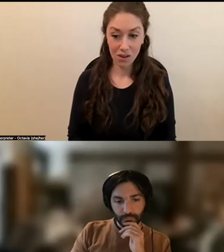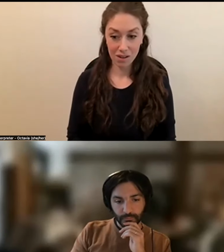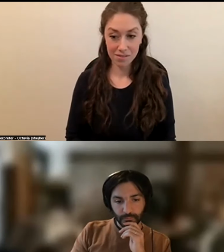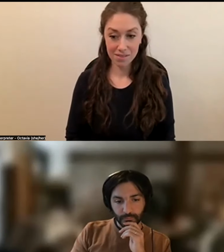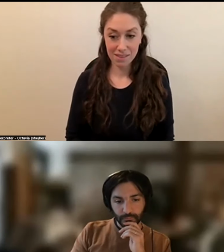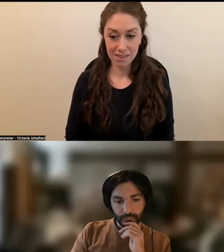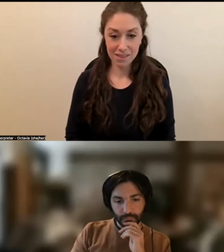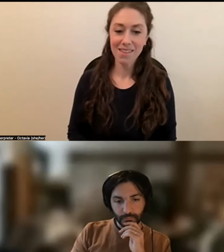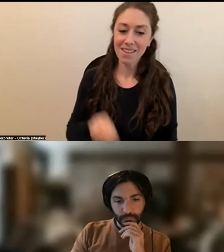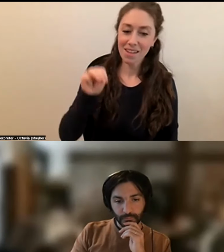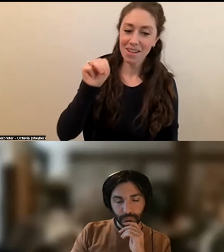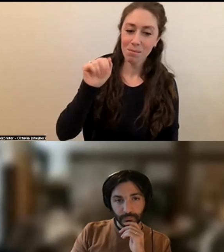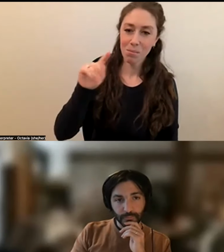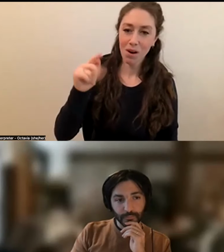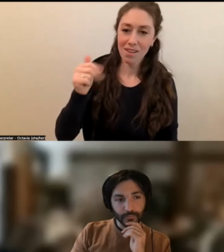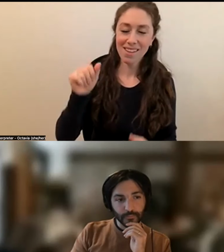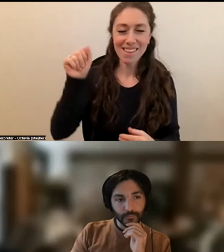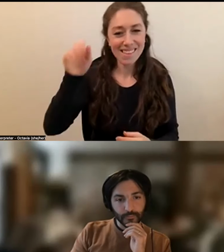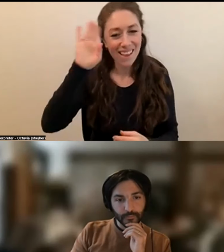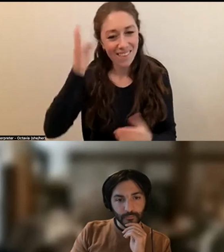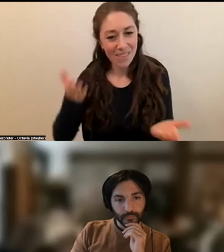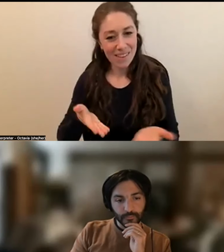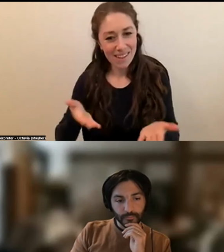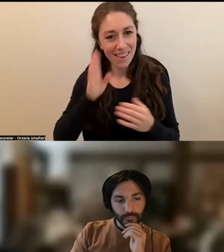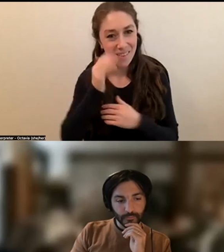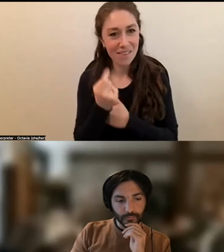I am. Hello, everyone.